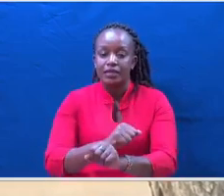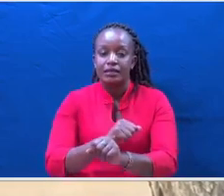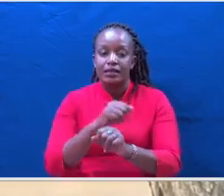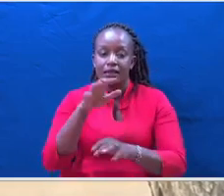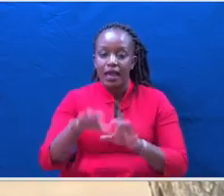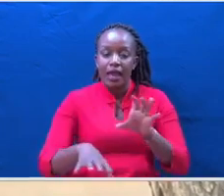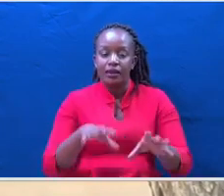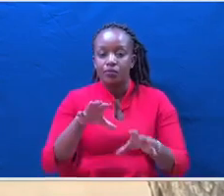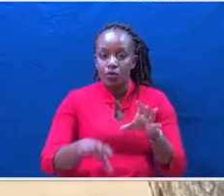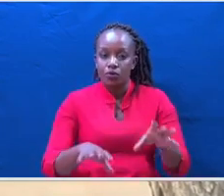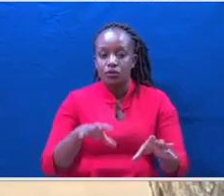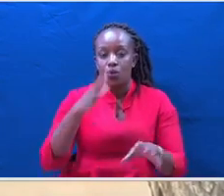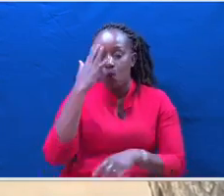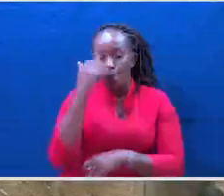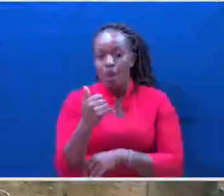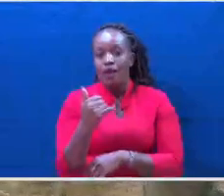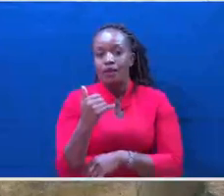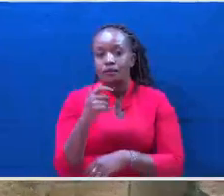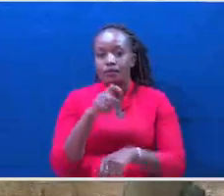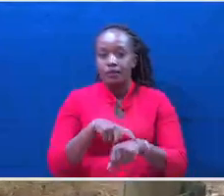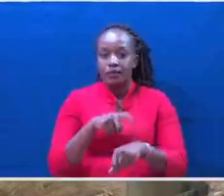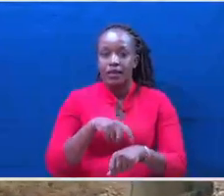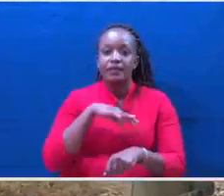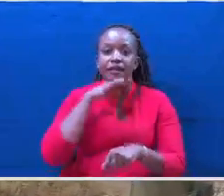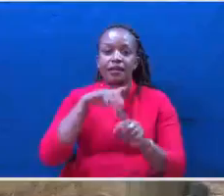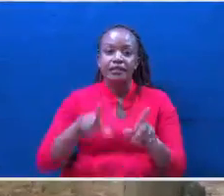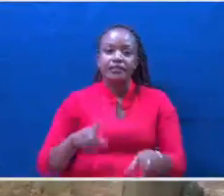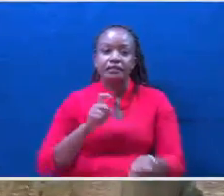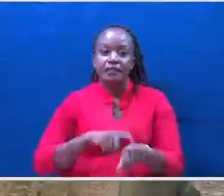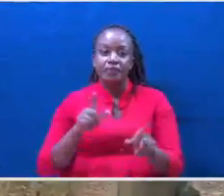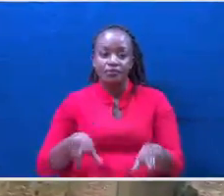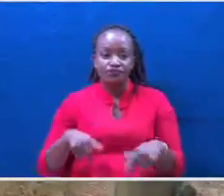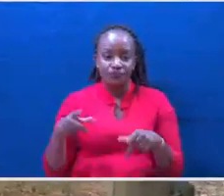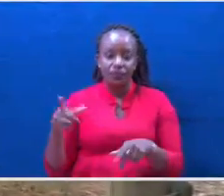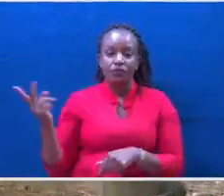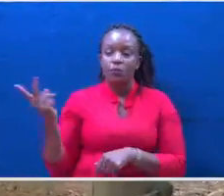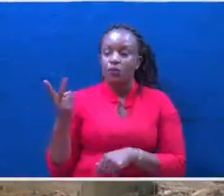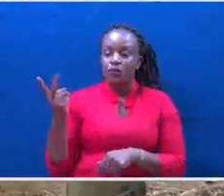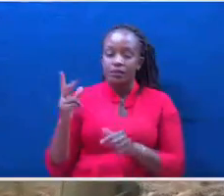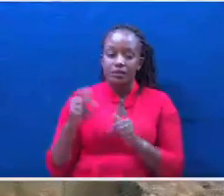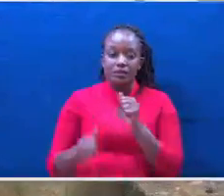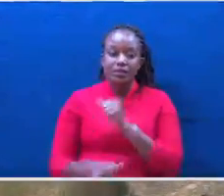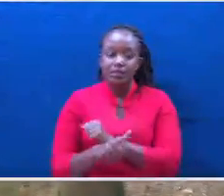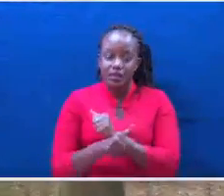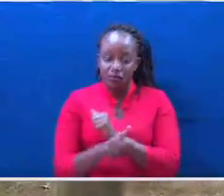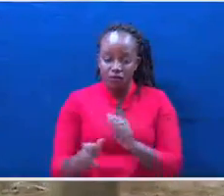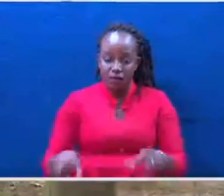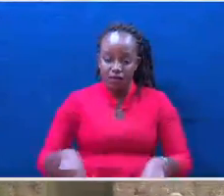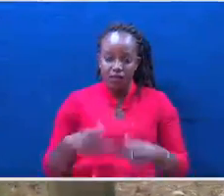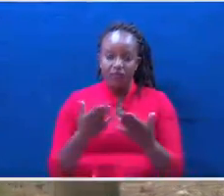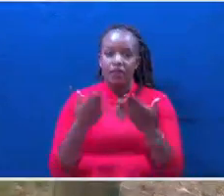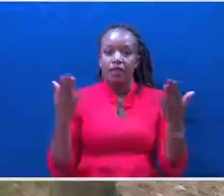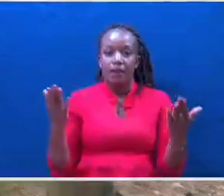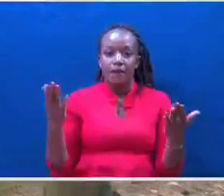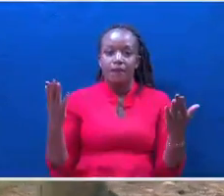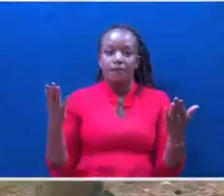are worth more alive than when they are dead. For Najin and Fatu, it is a dangerous living in their sunset years. All